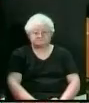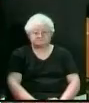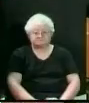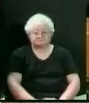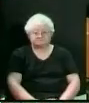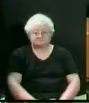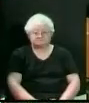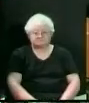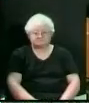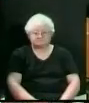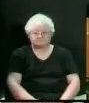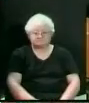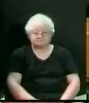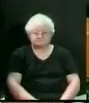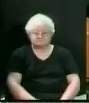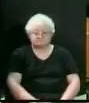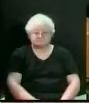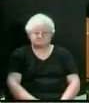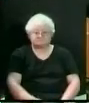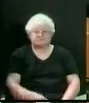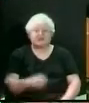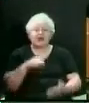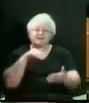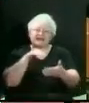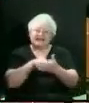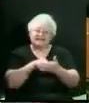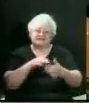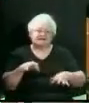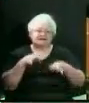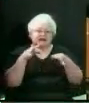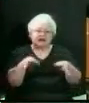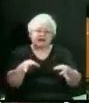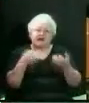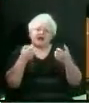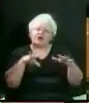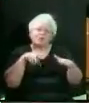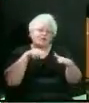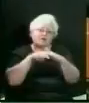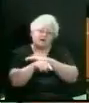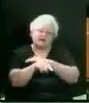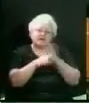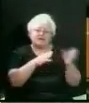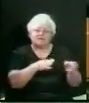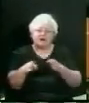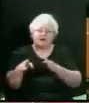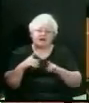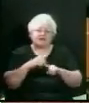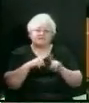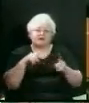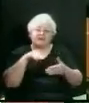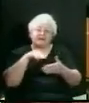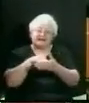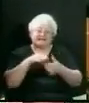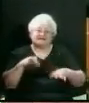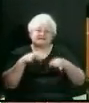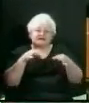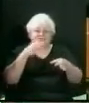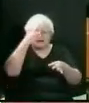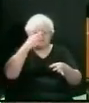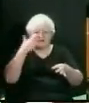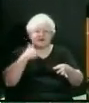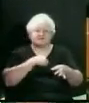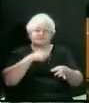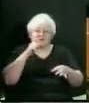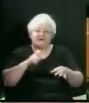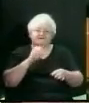And so that's why, being against a delay is not that I want to kill the plan. The being against the delay is because we've got to get